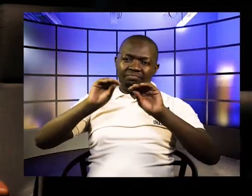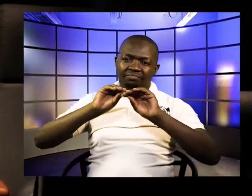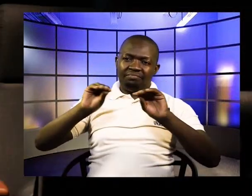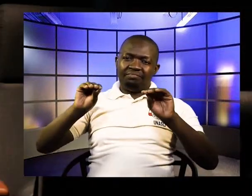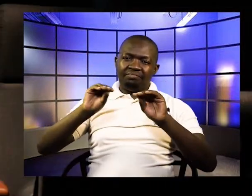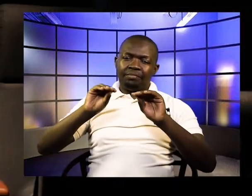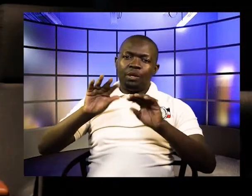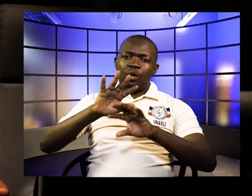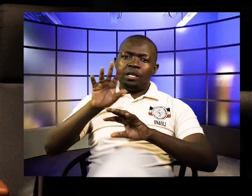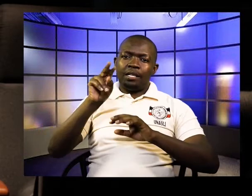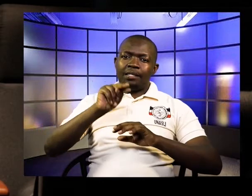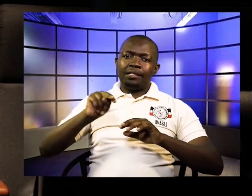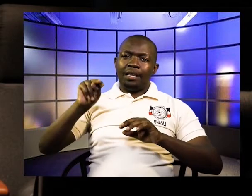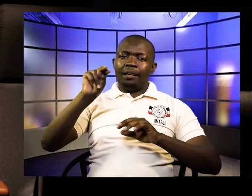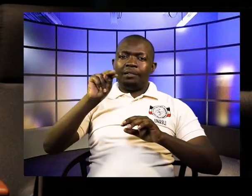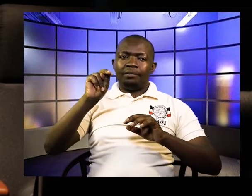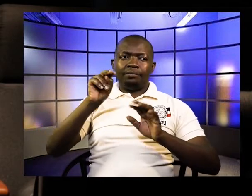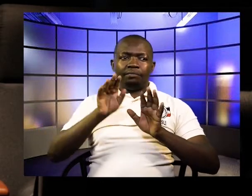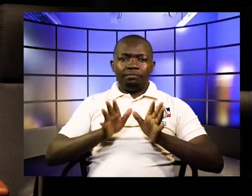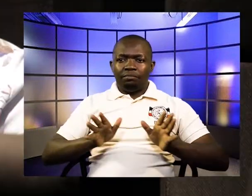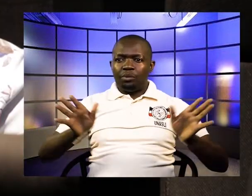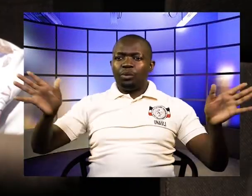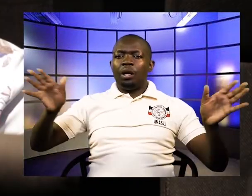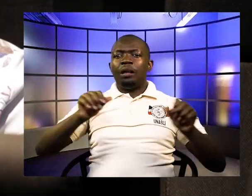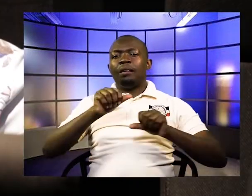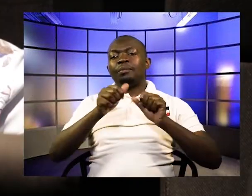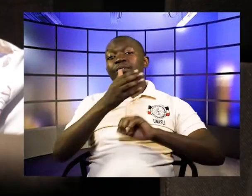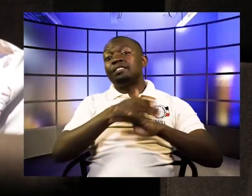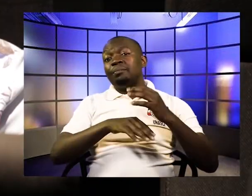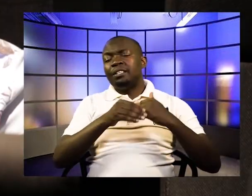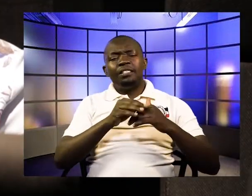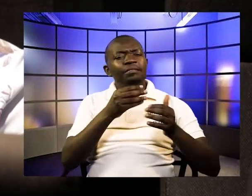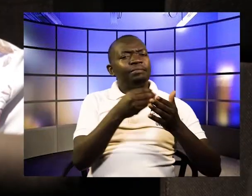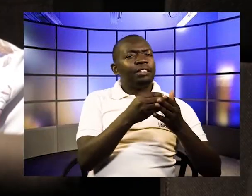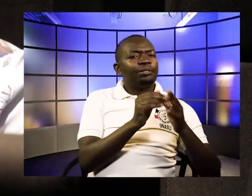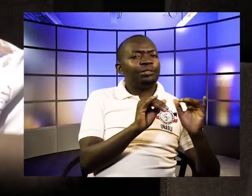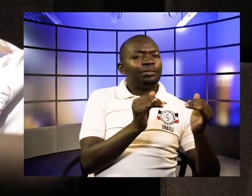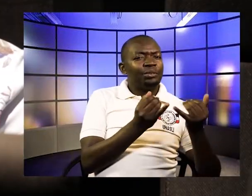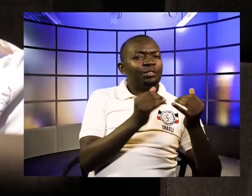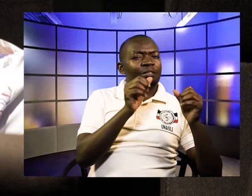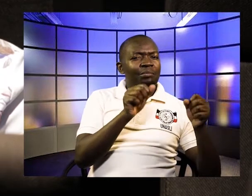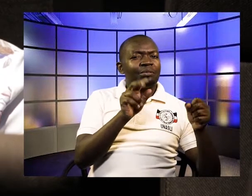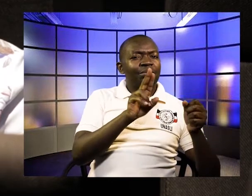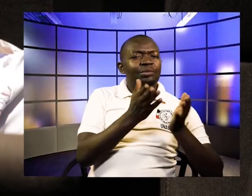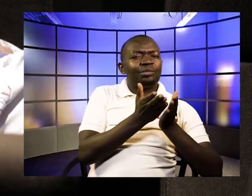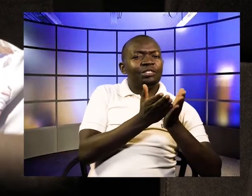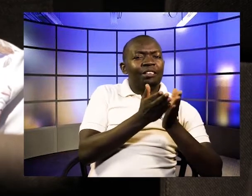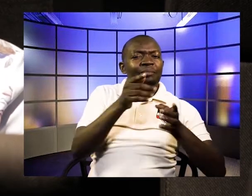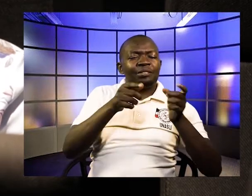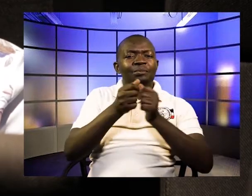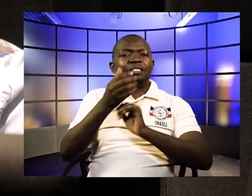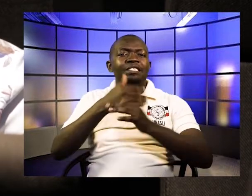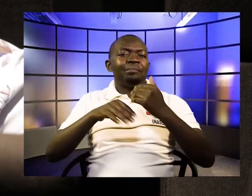nation about disability and how financial institutions can actually serve persons with